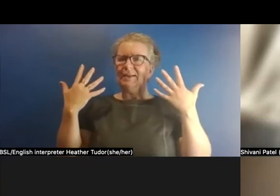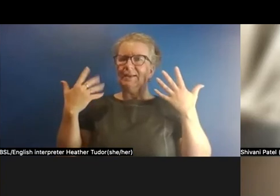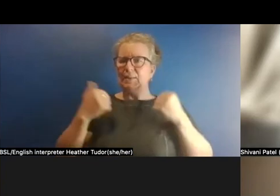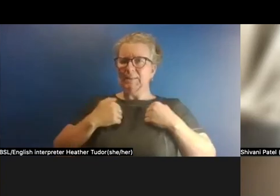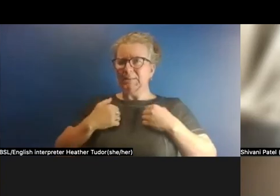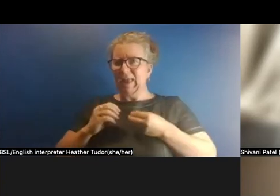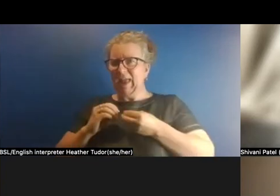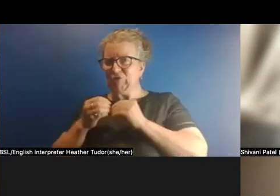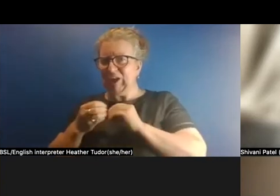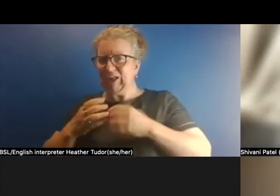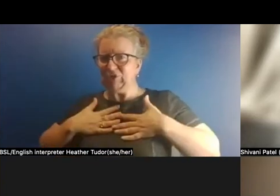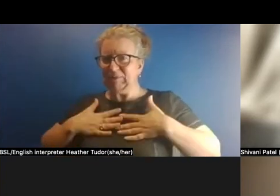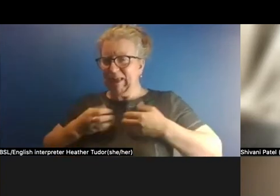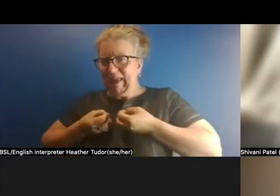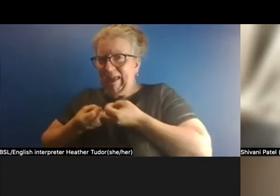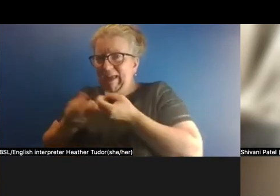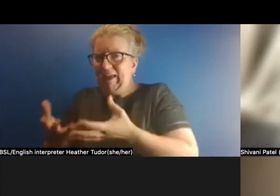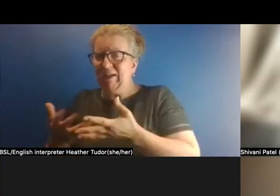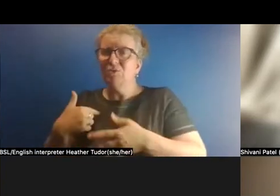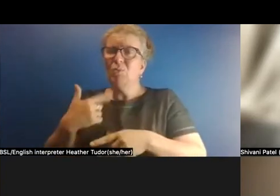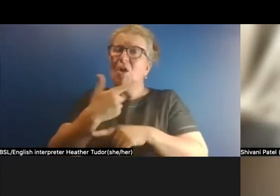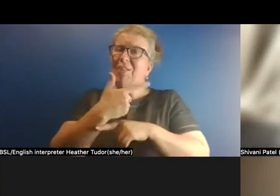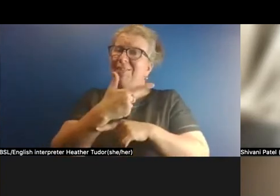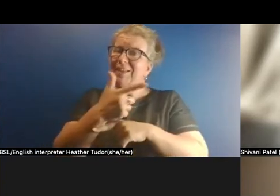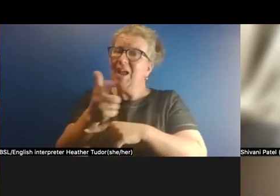look into yourself, it can